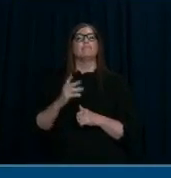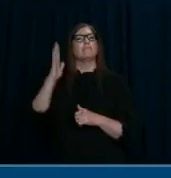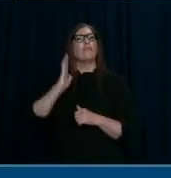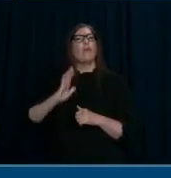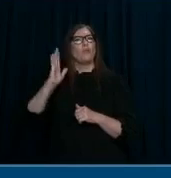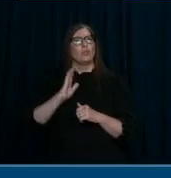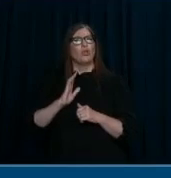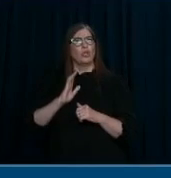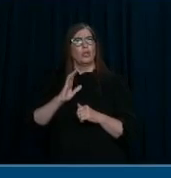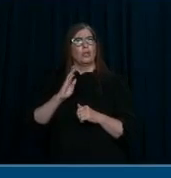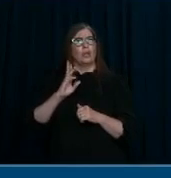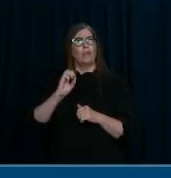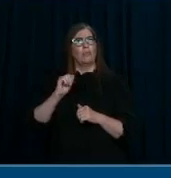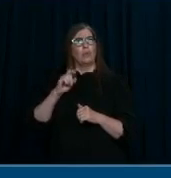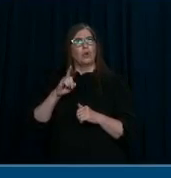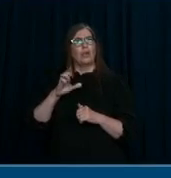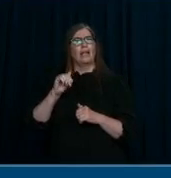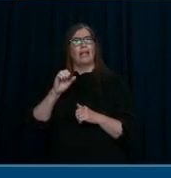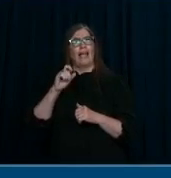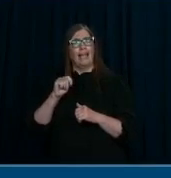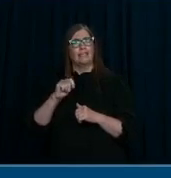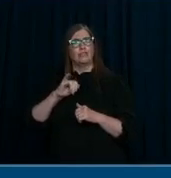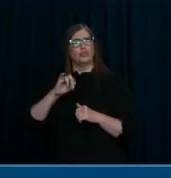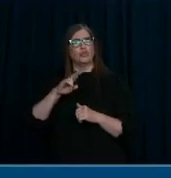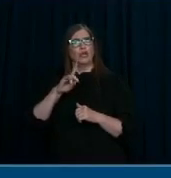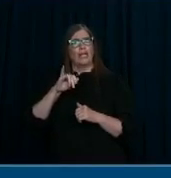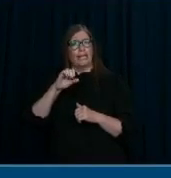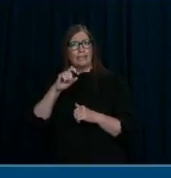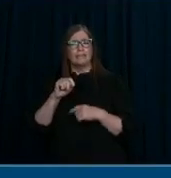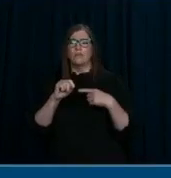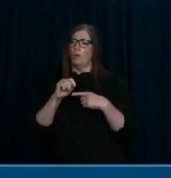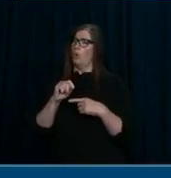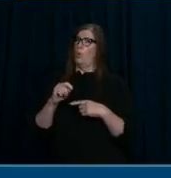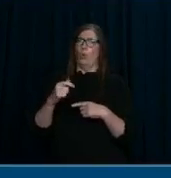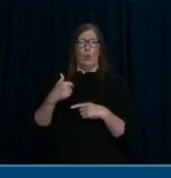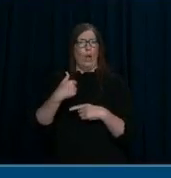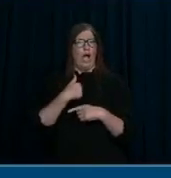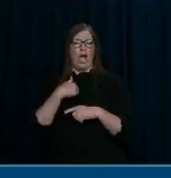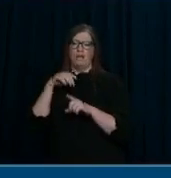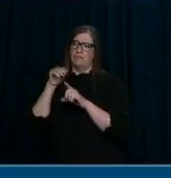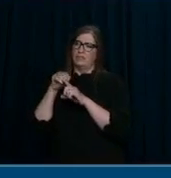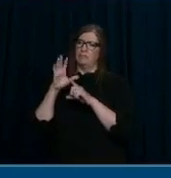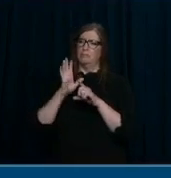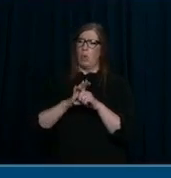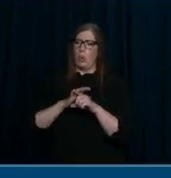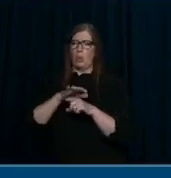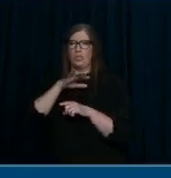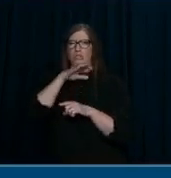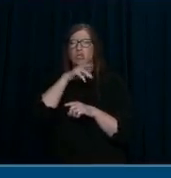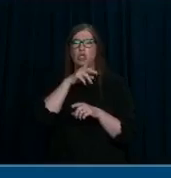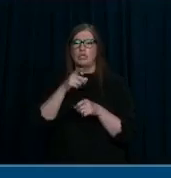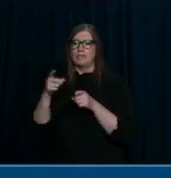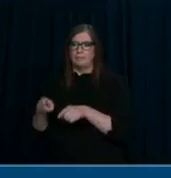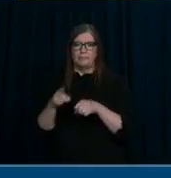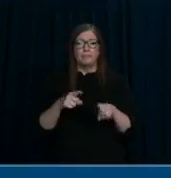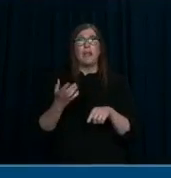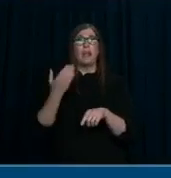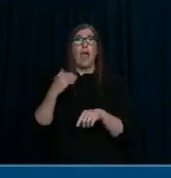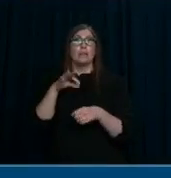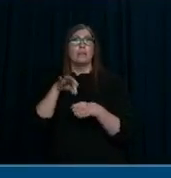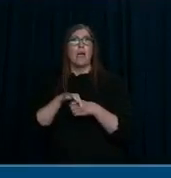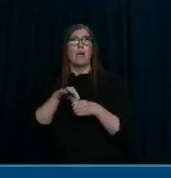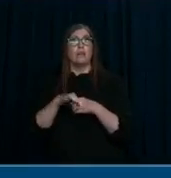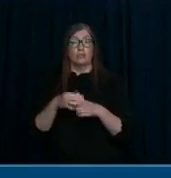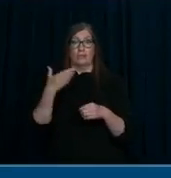broadcast journalist, I have held the powerful accountable, and I have exposed corruption. Last election, I